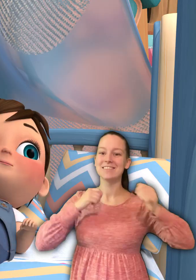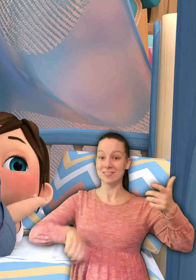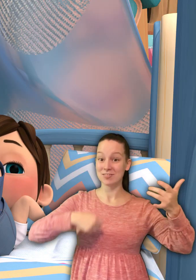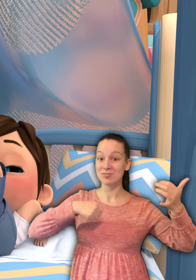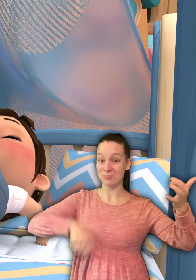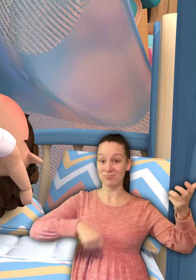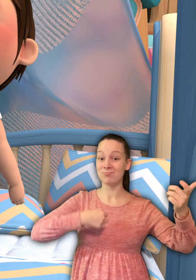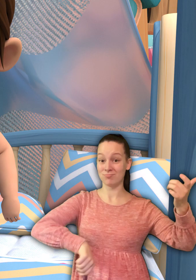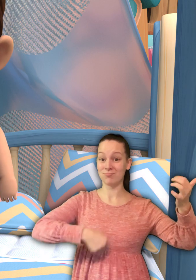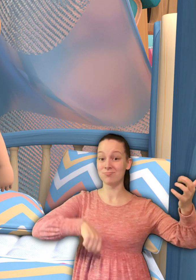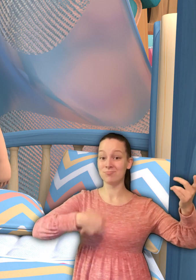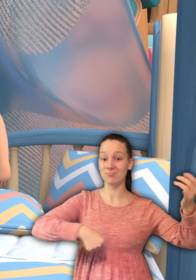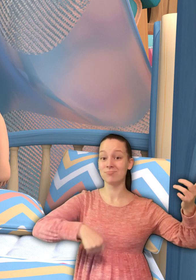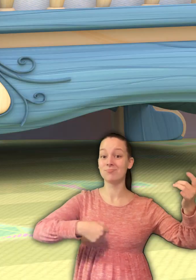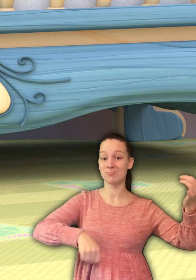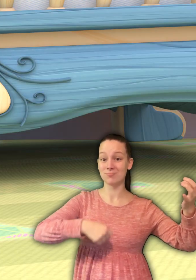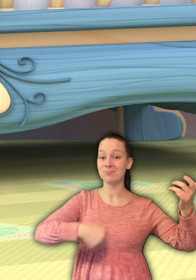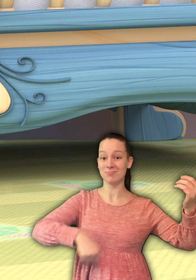thank you